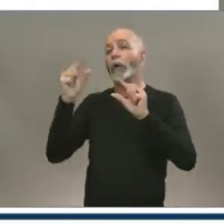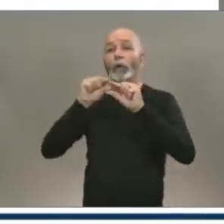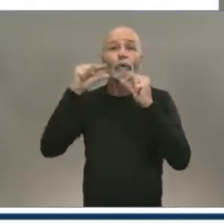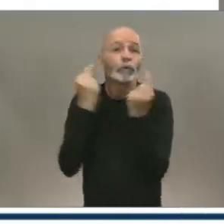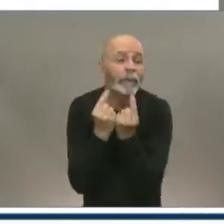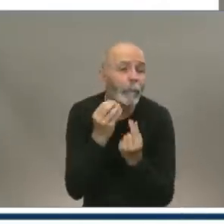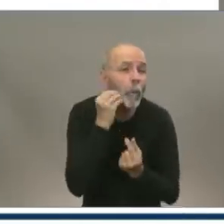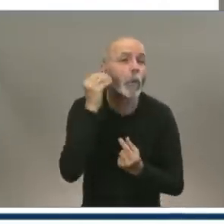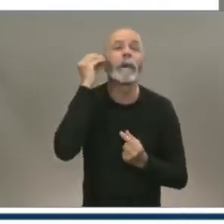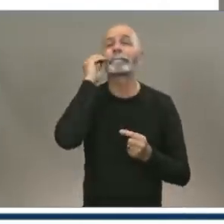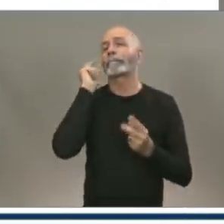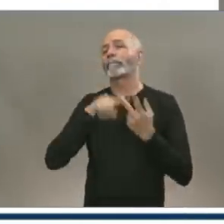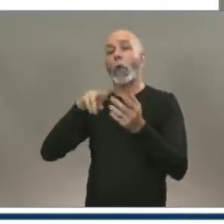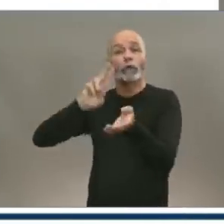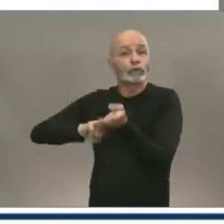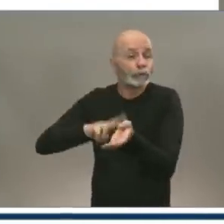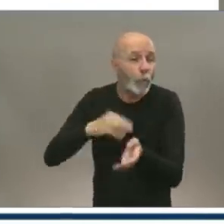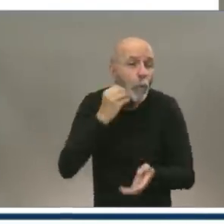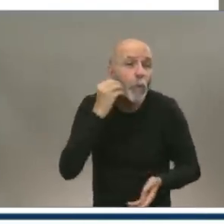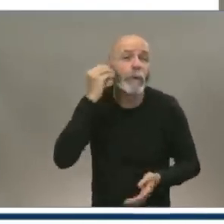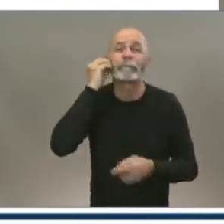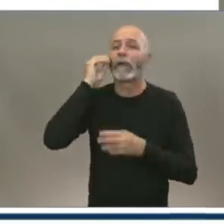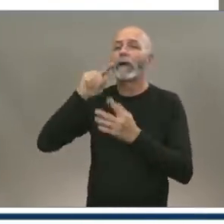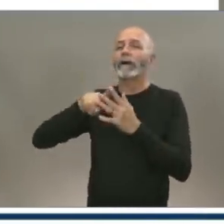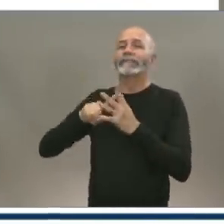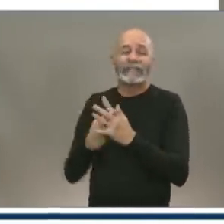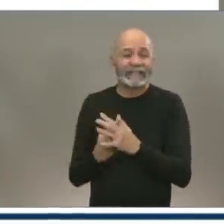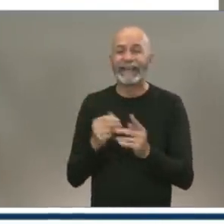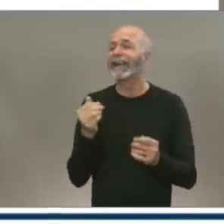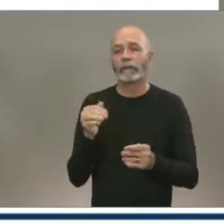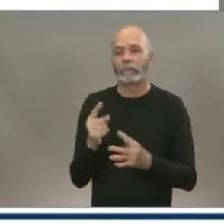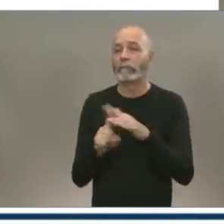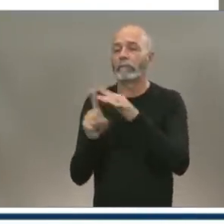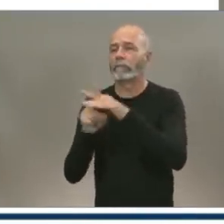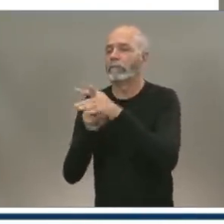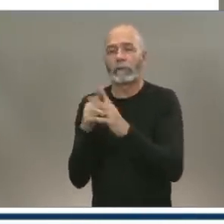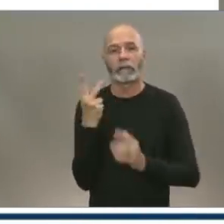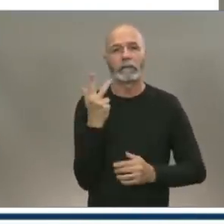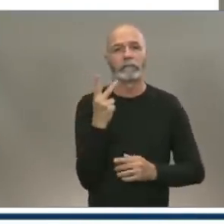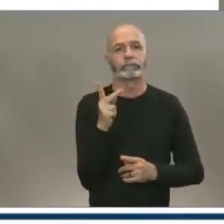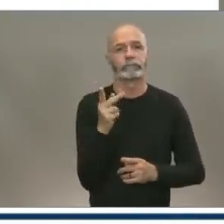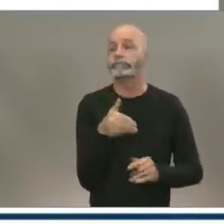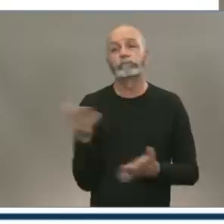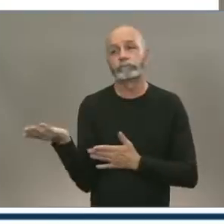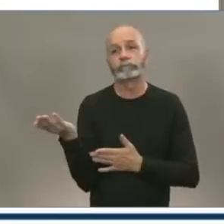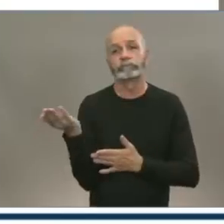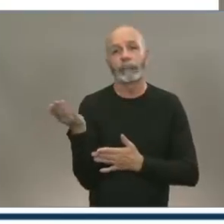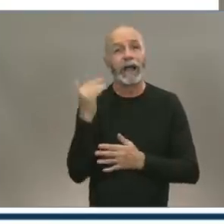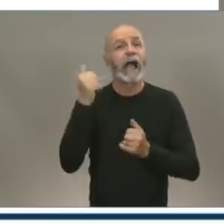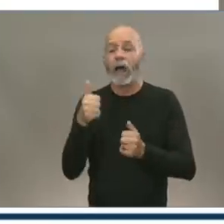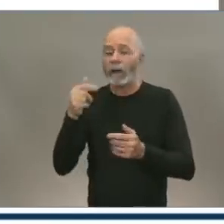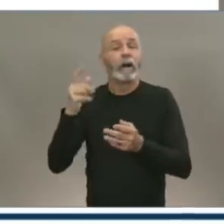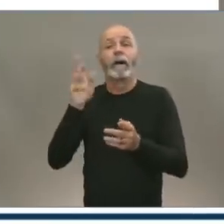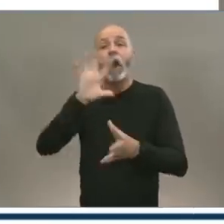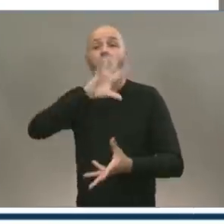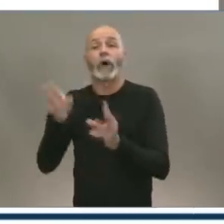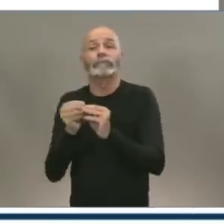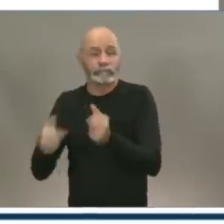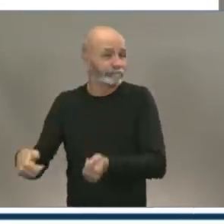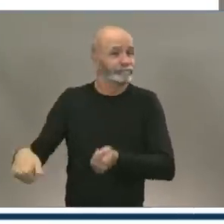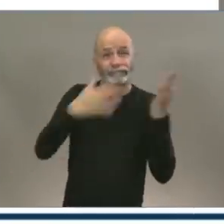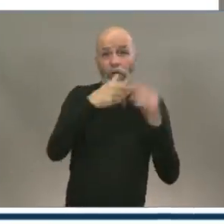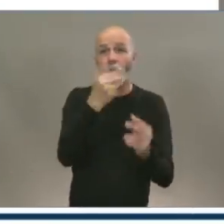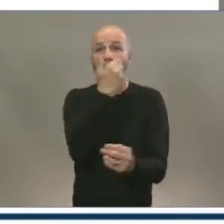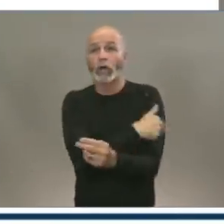are the deaths of 3 Nova Scotians, increased hospital admissions, and an outbreak at East Cumberland Lodge, all of which are